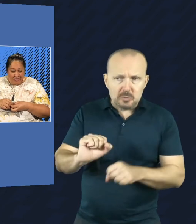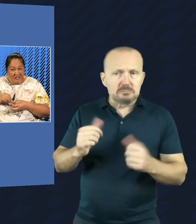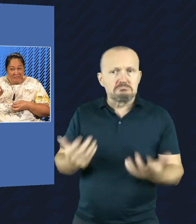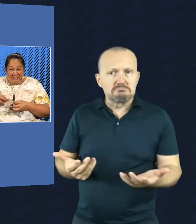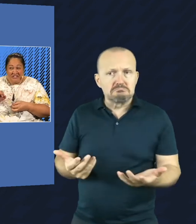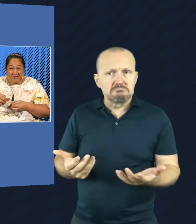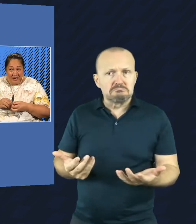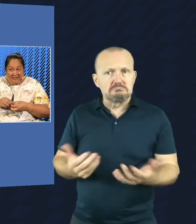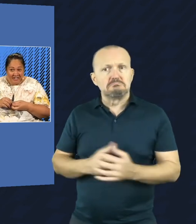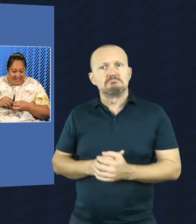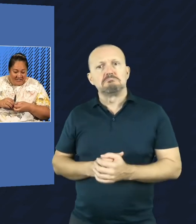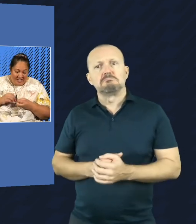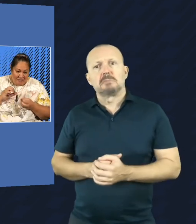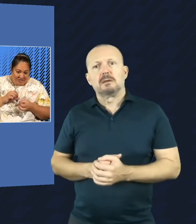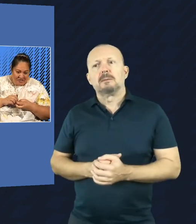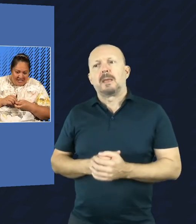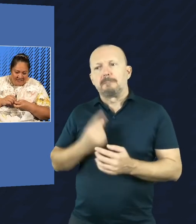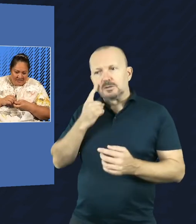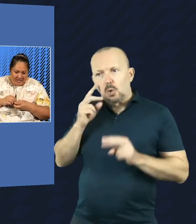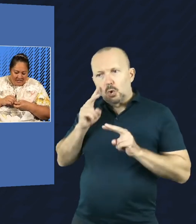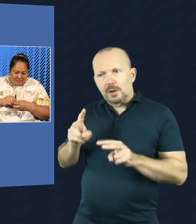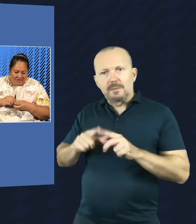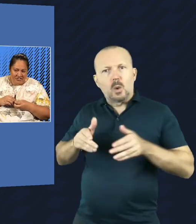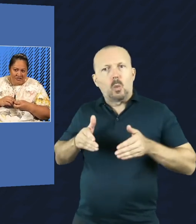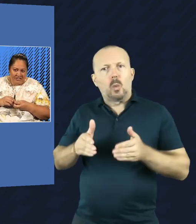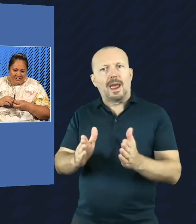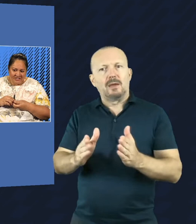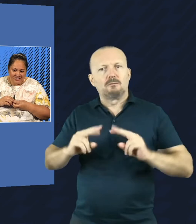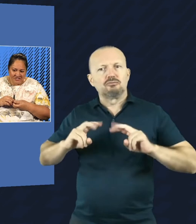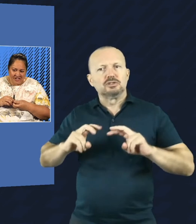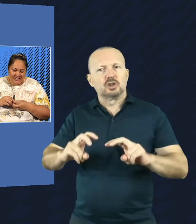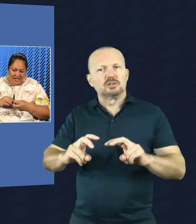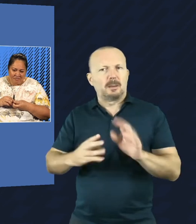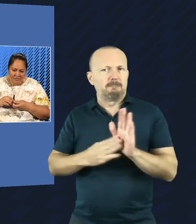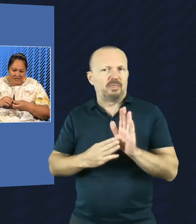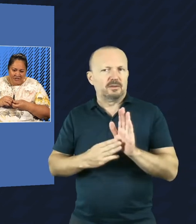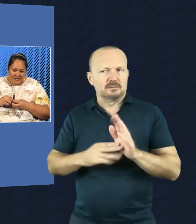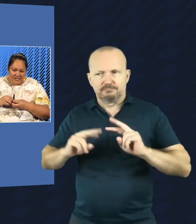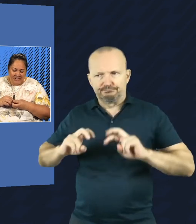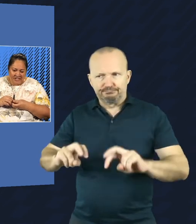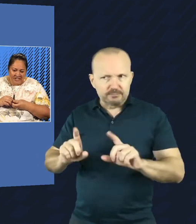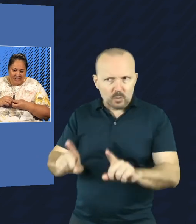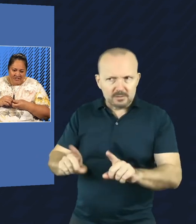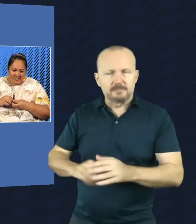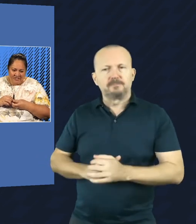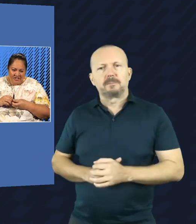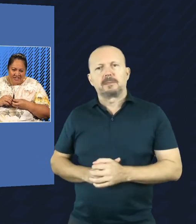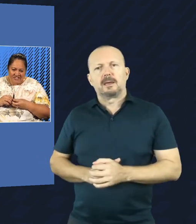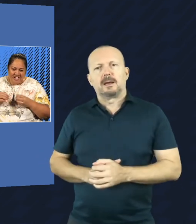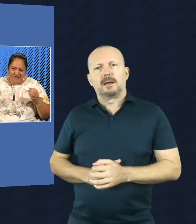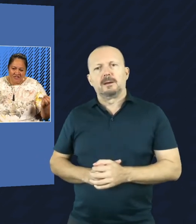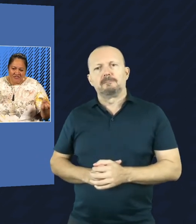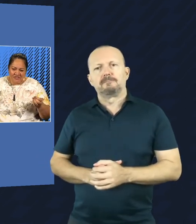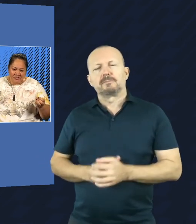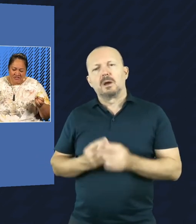And we've got their methods as well, how they might do that. We also look at things like the kind of